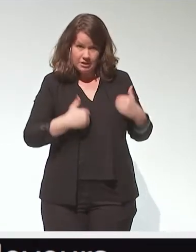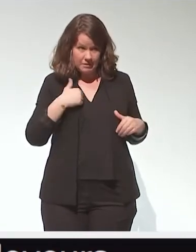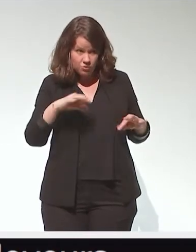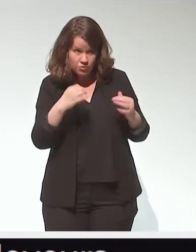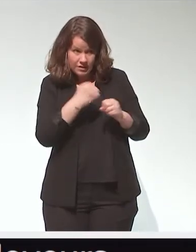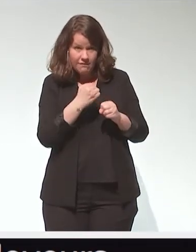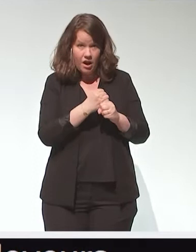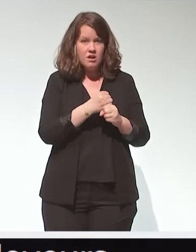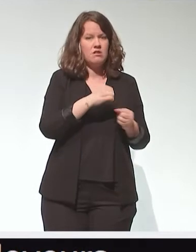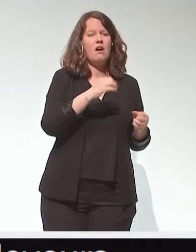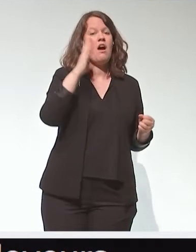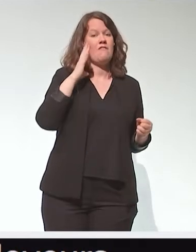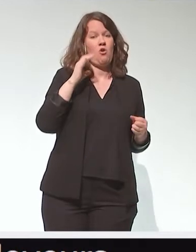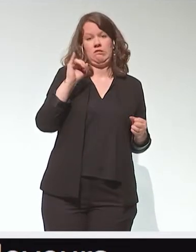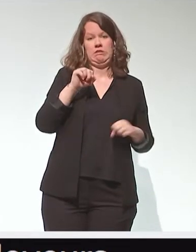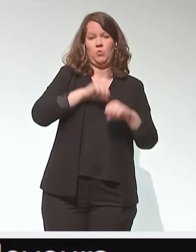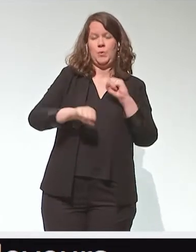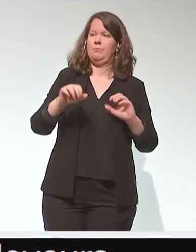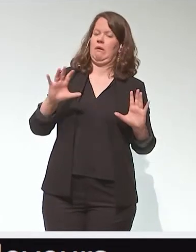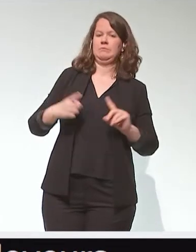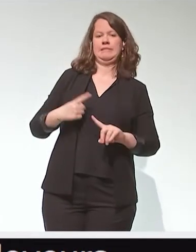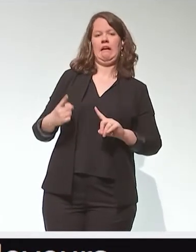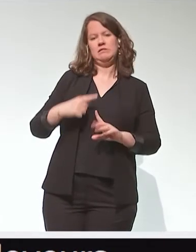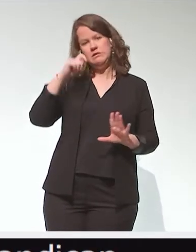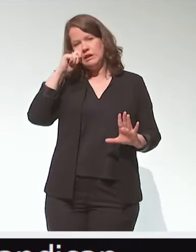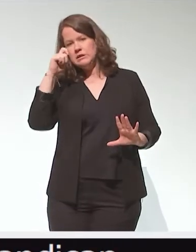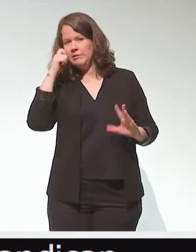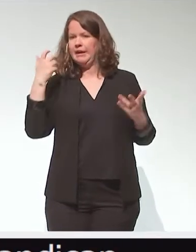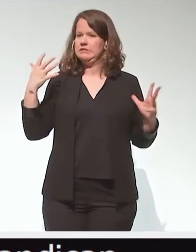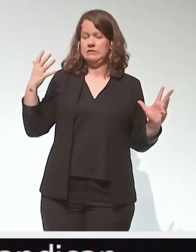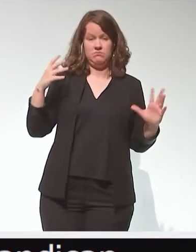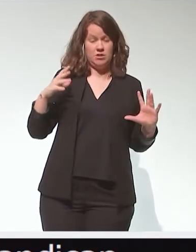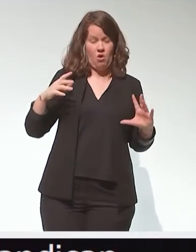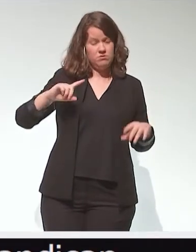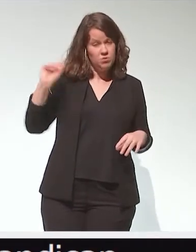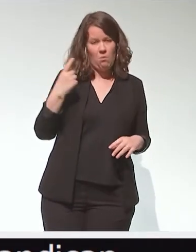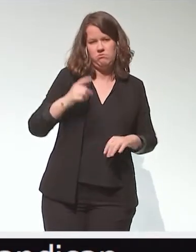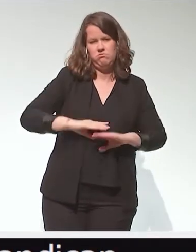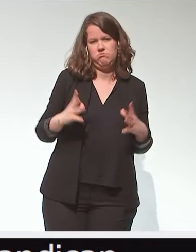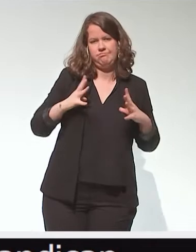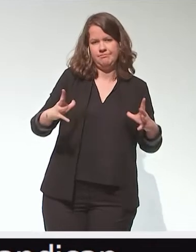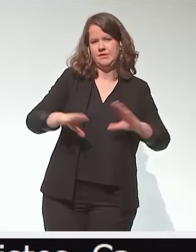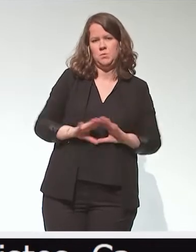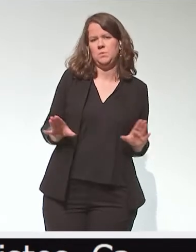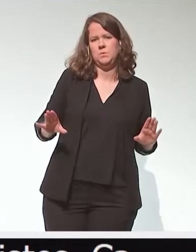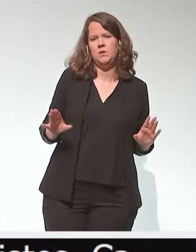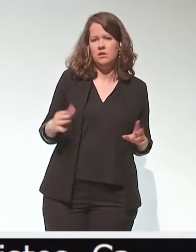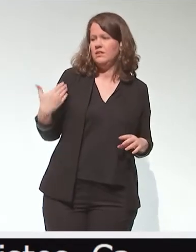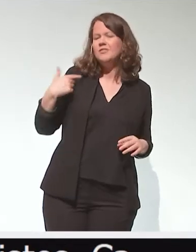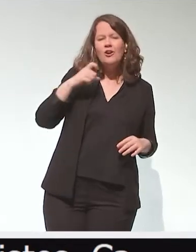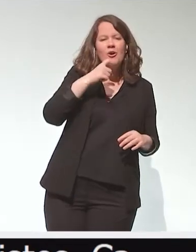PWD employment was a matter for specialists. No more. Earlier, someone explained